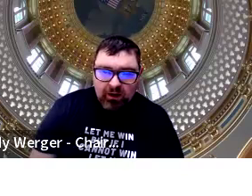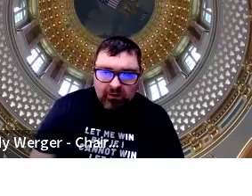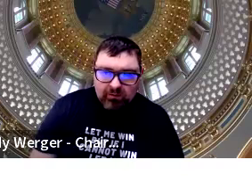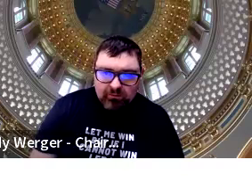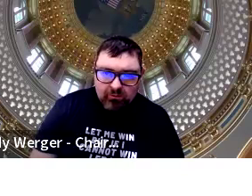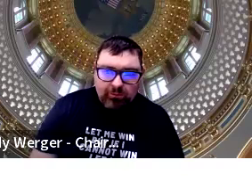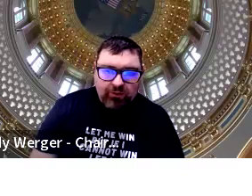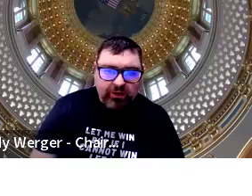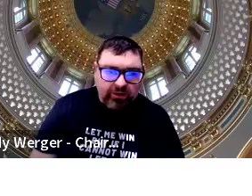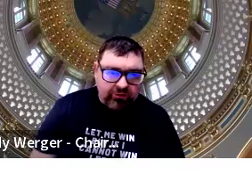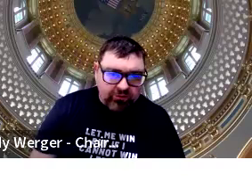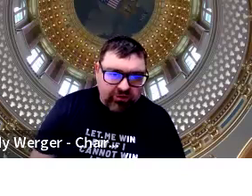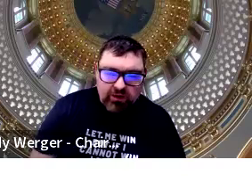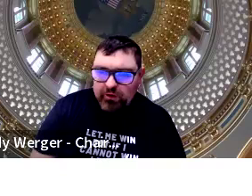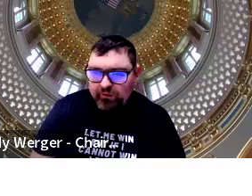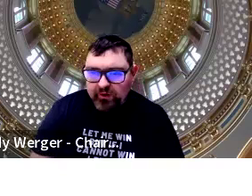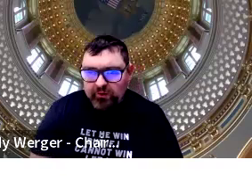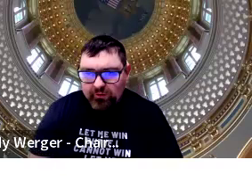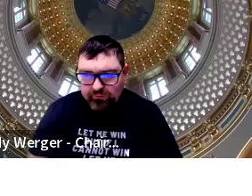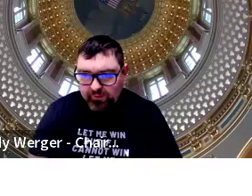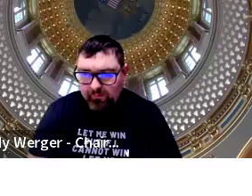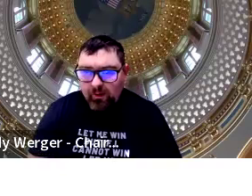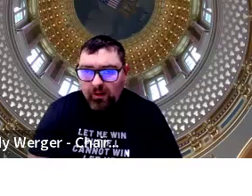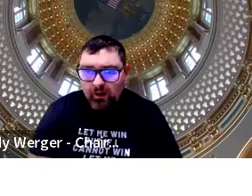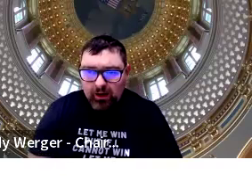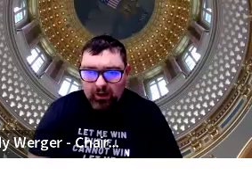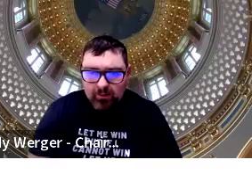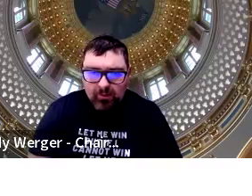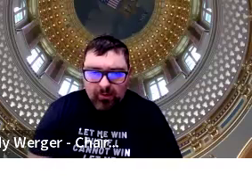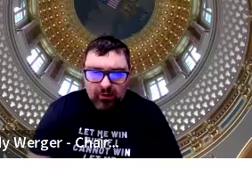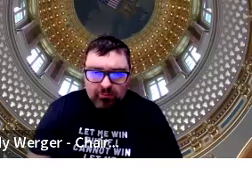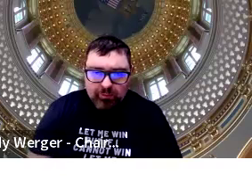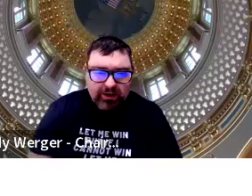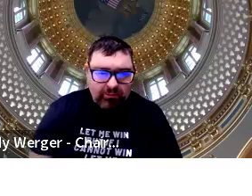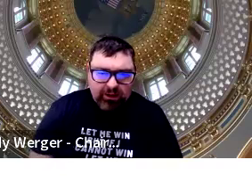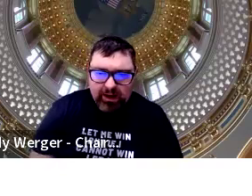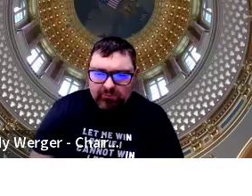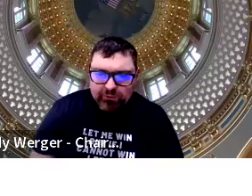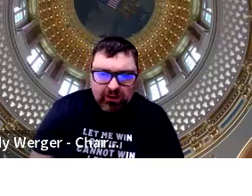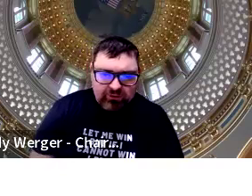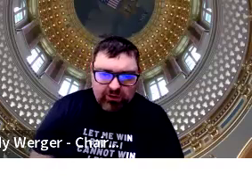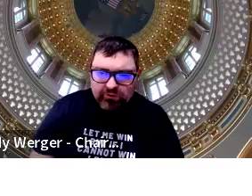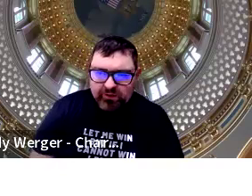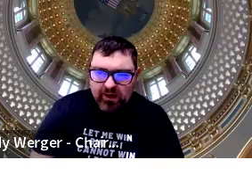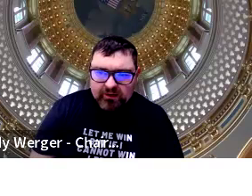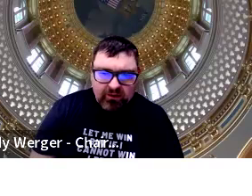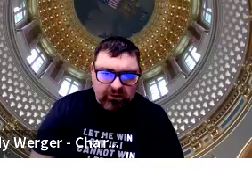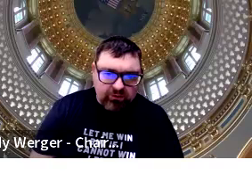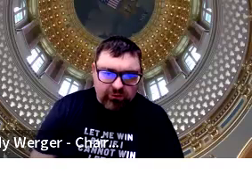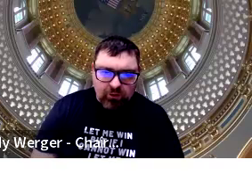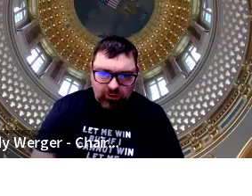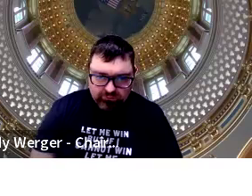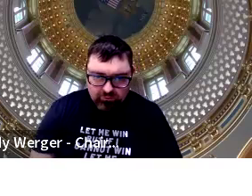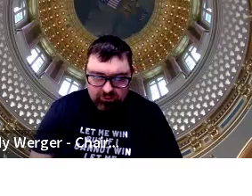our representatives and senators either. So being able to have you guys here today